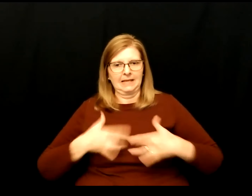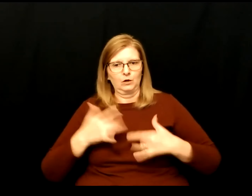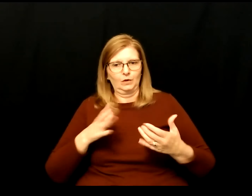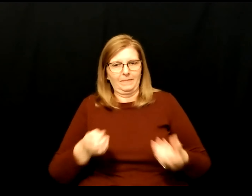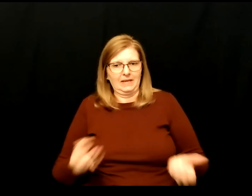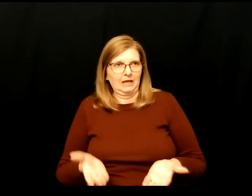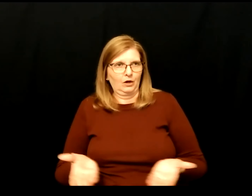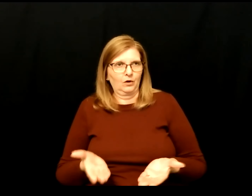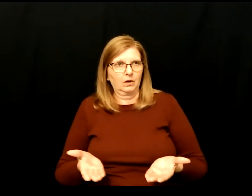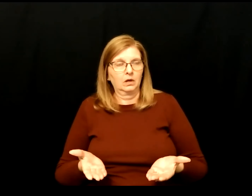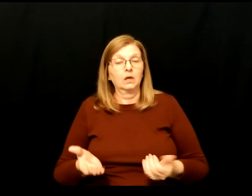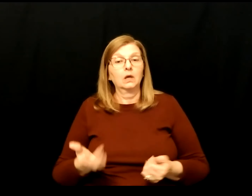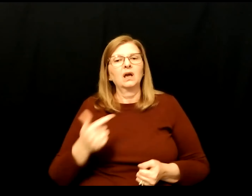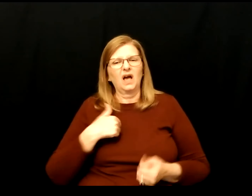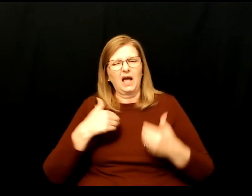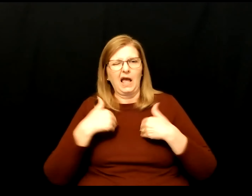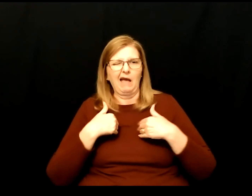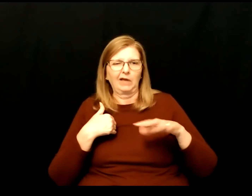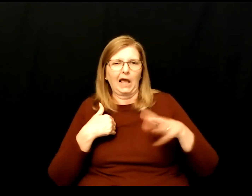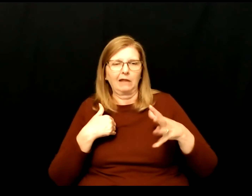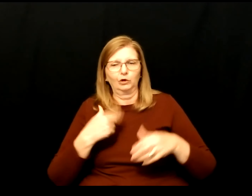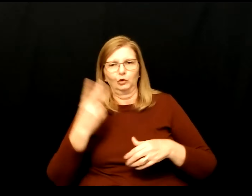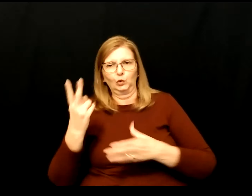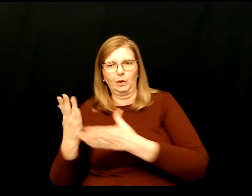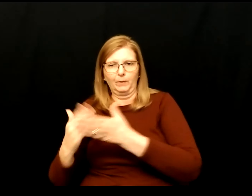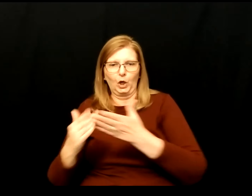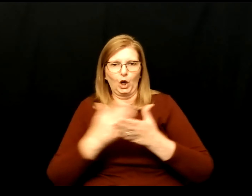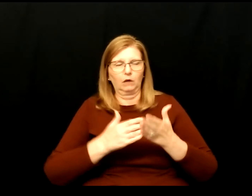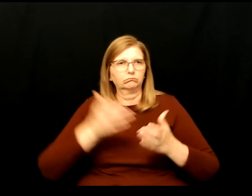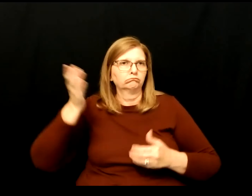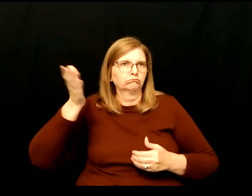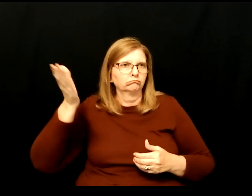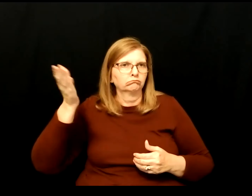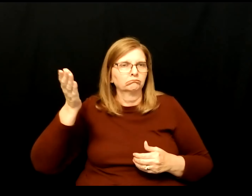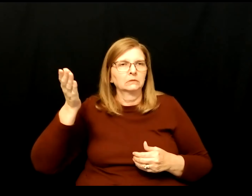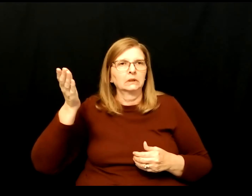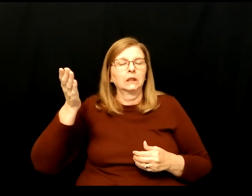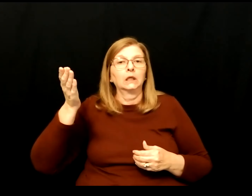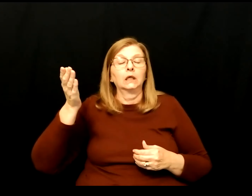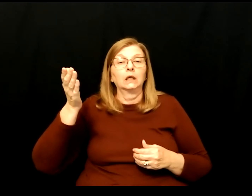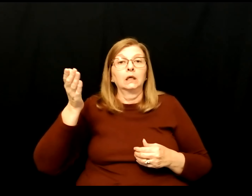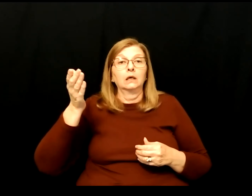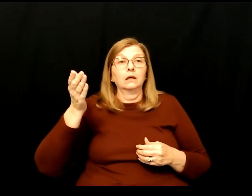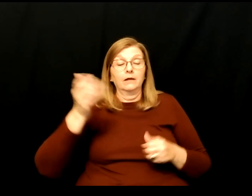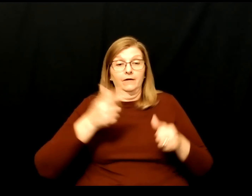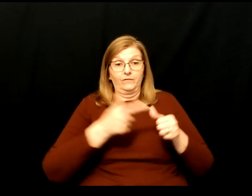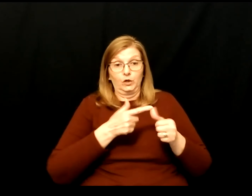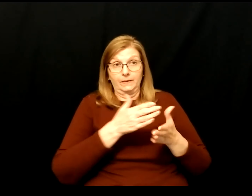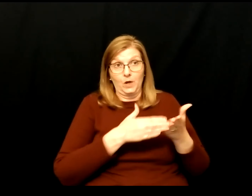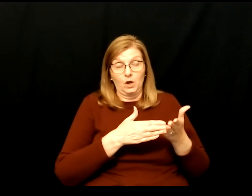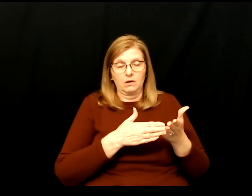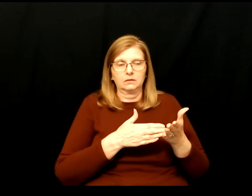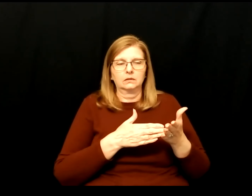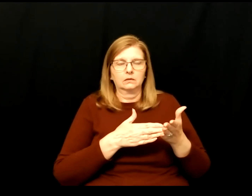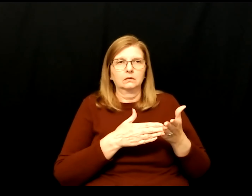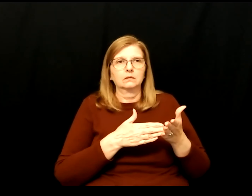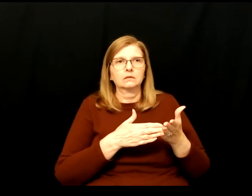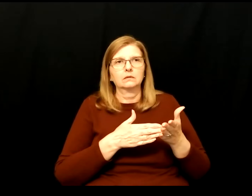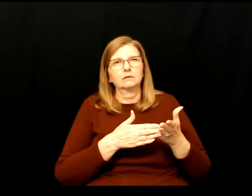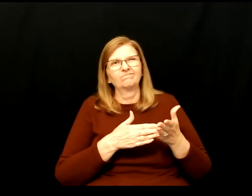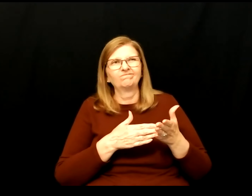here. I have kind of a twofold presentation, and the first part will be kind